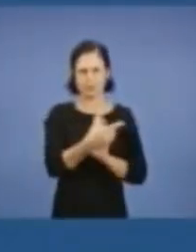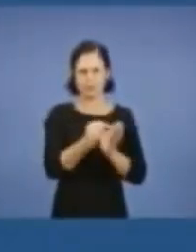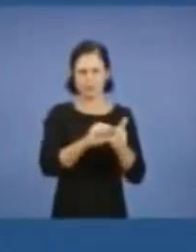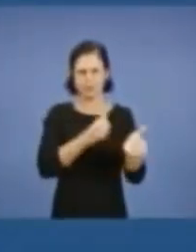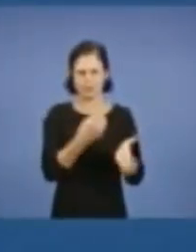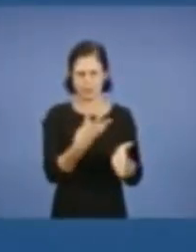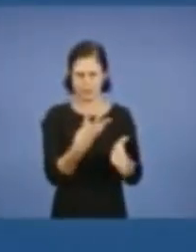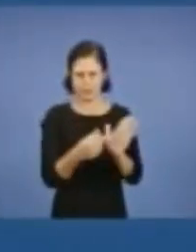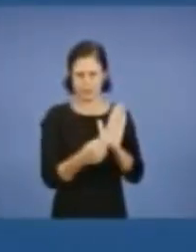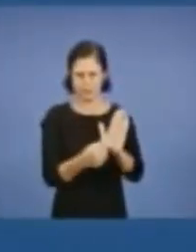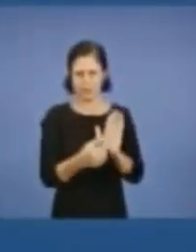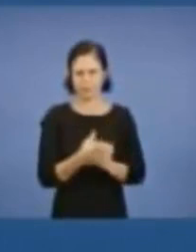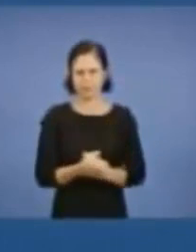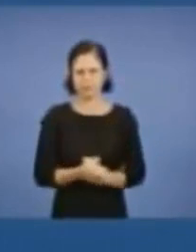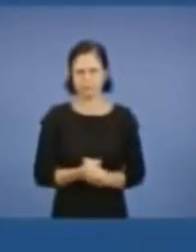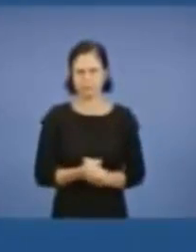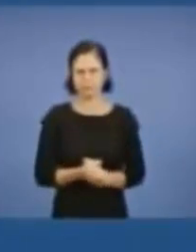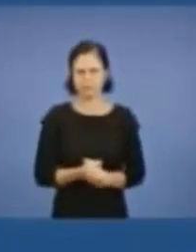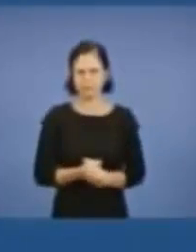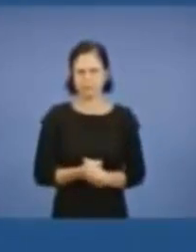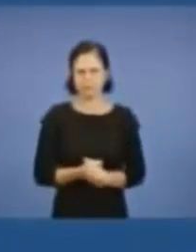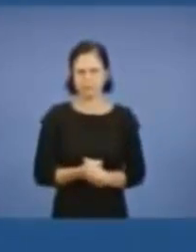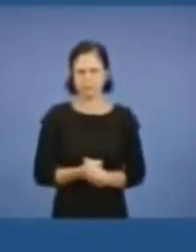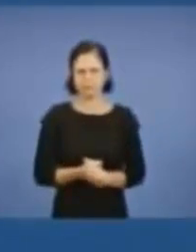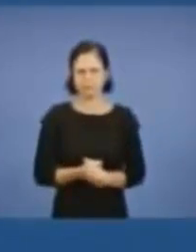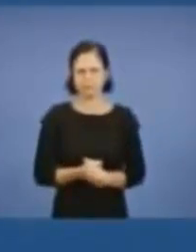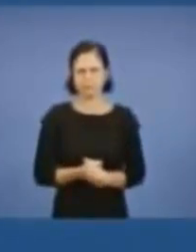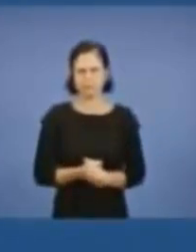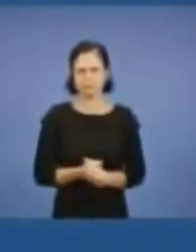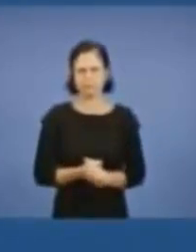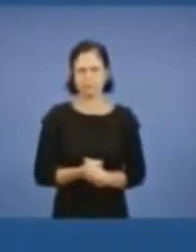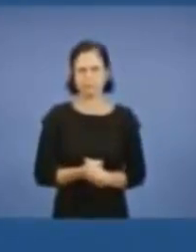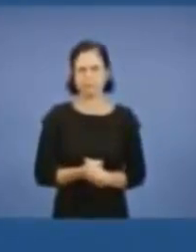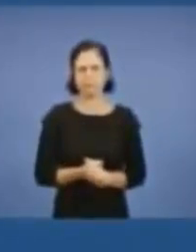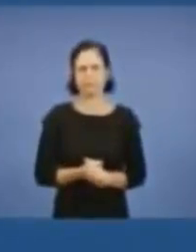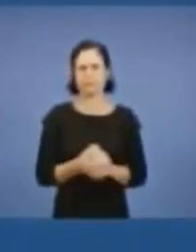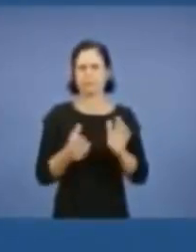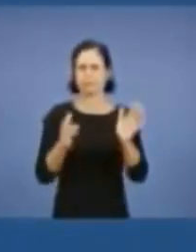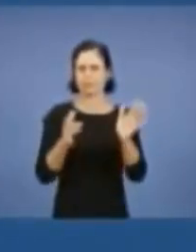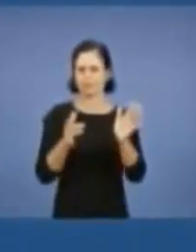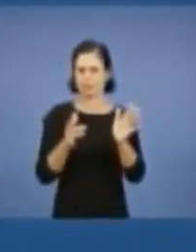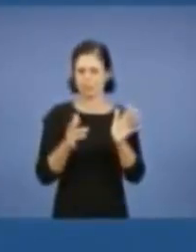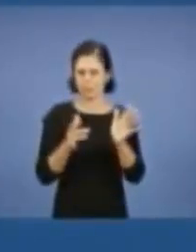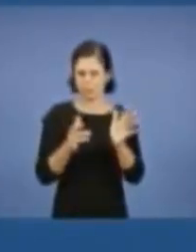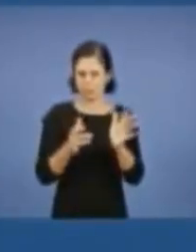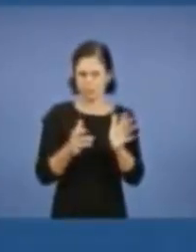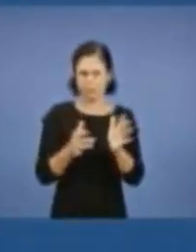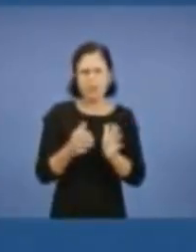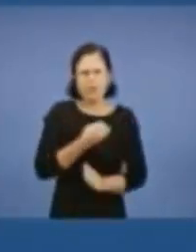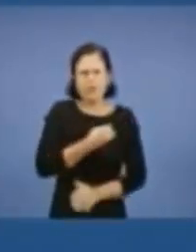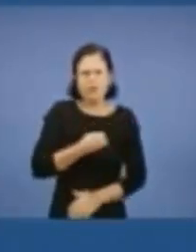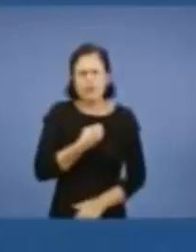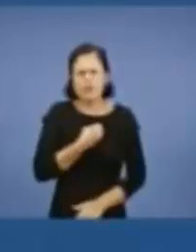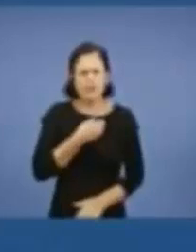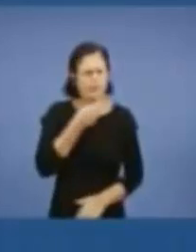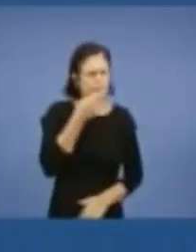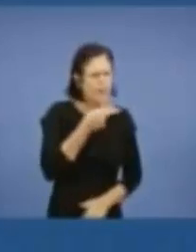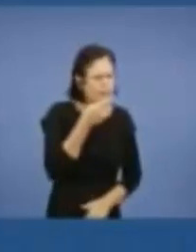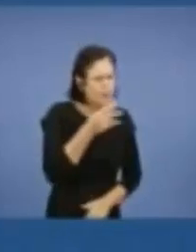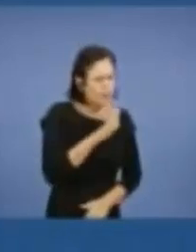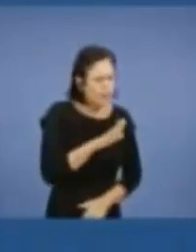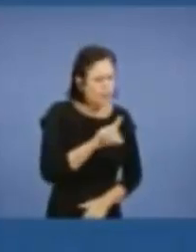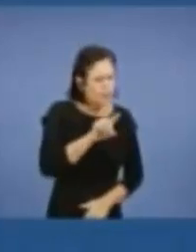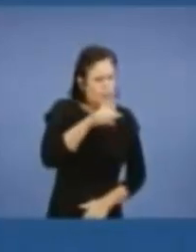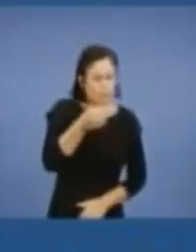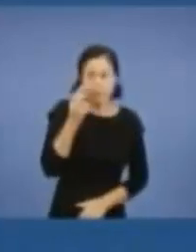John 20:14, the text says, "Now when she had said this, she turned around and saw Jesus standing there and